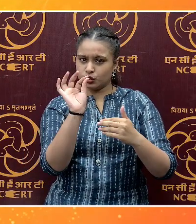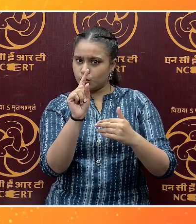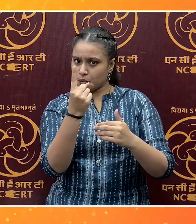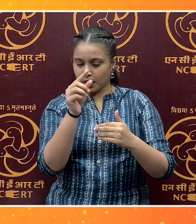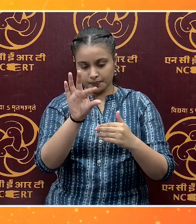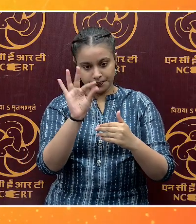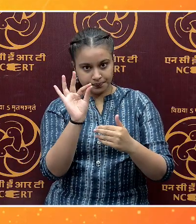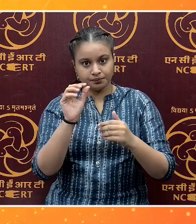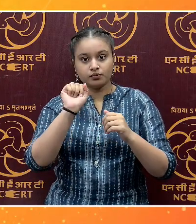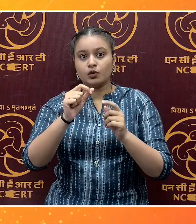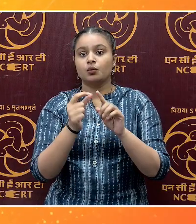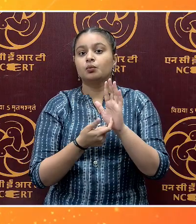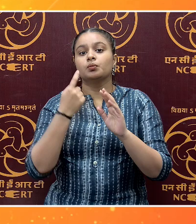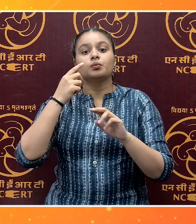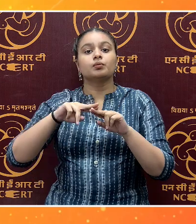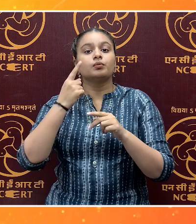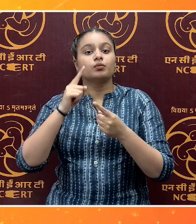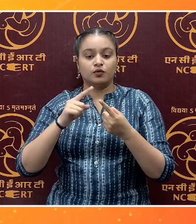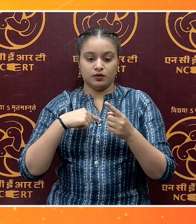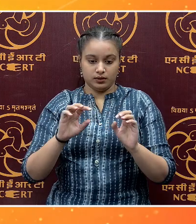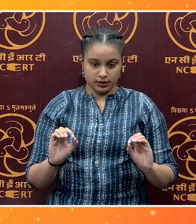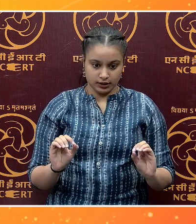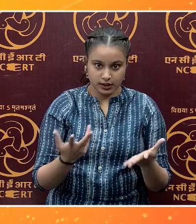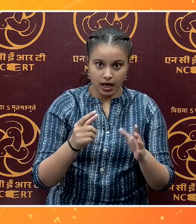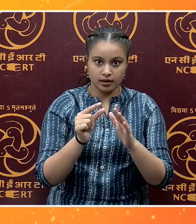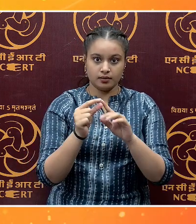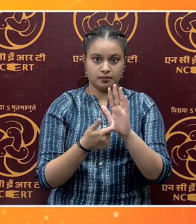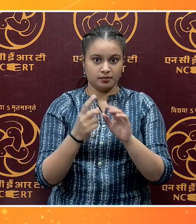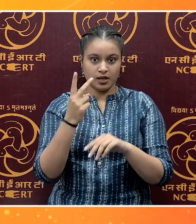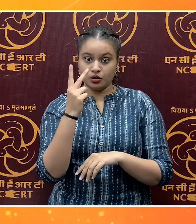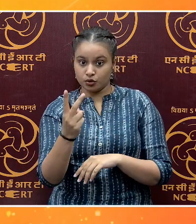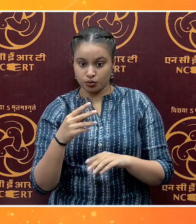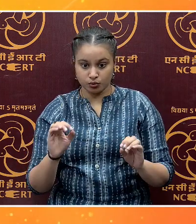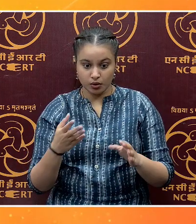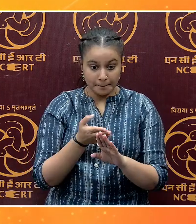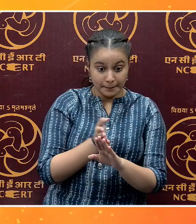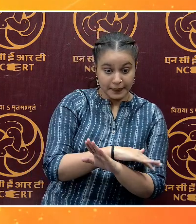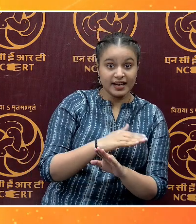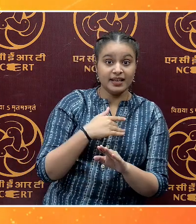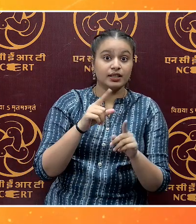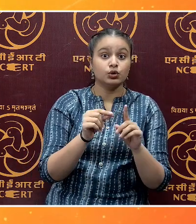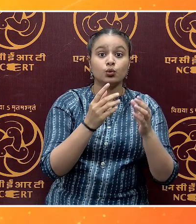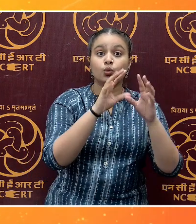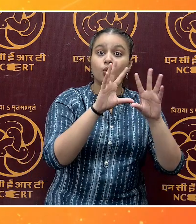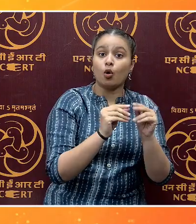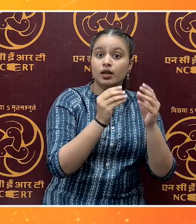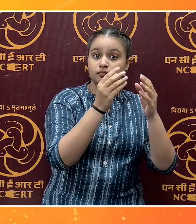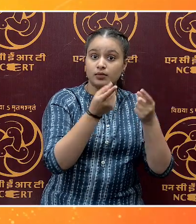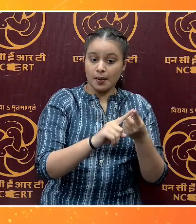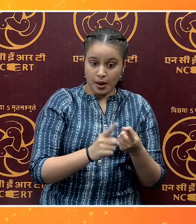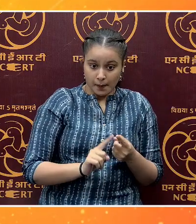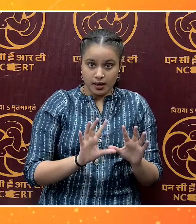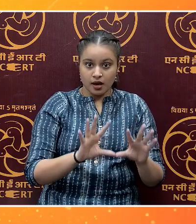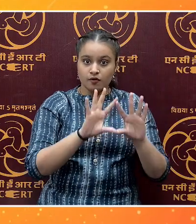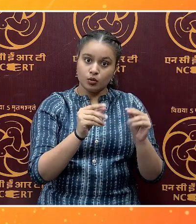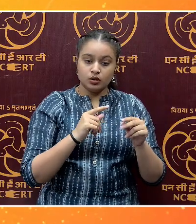can see their profile data. I will click on start screening part 2. I will see the part 1 history which the teacher had performed. I can see what